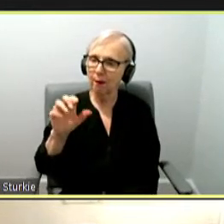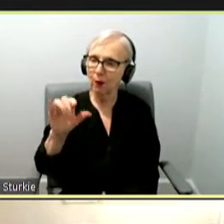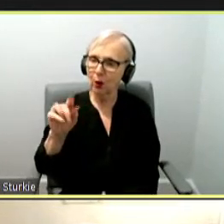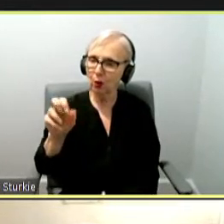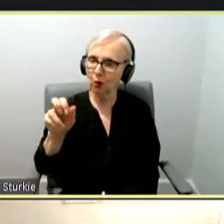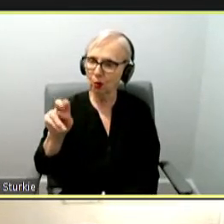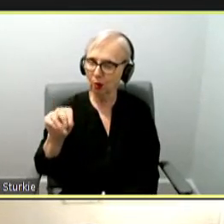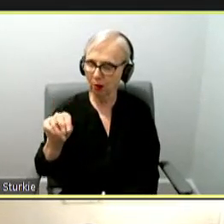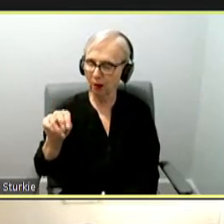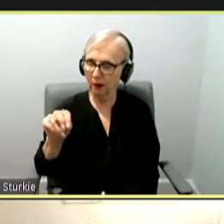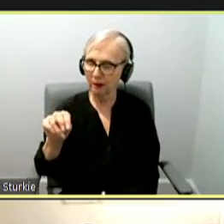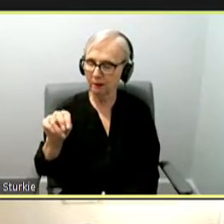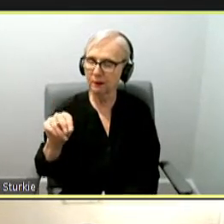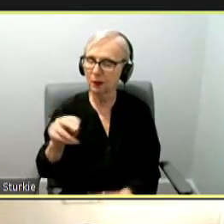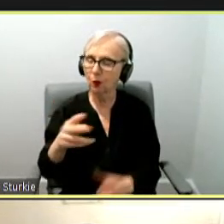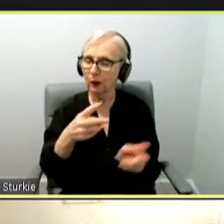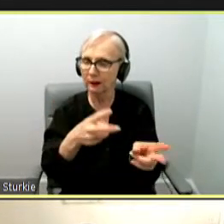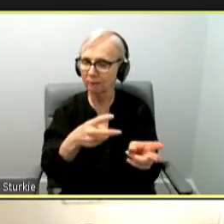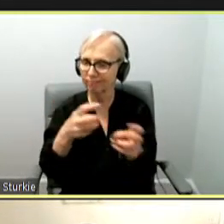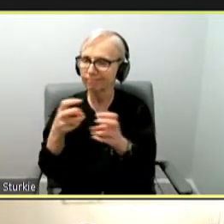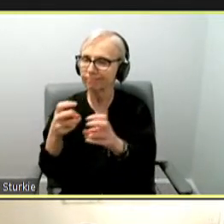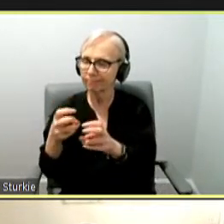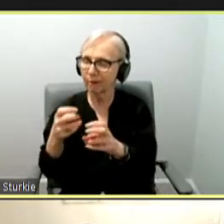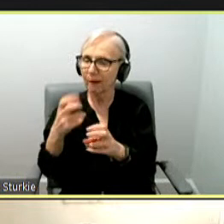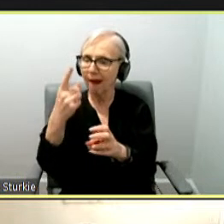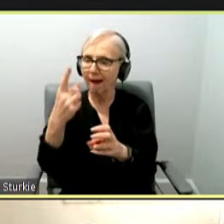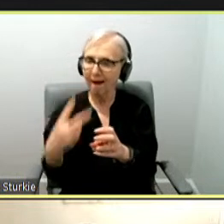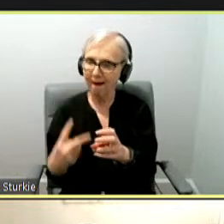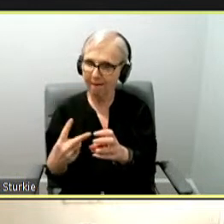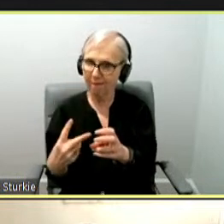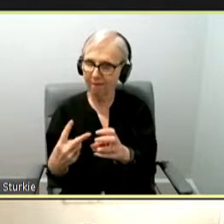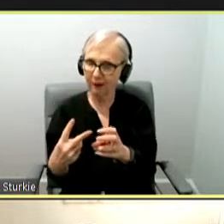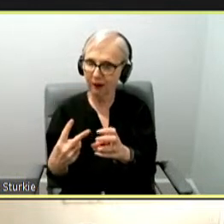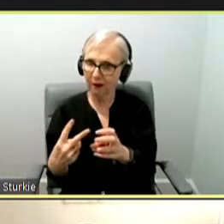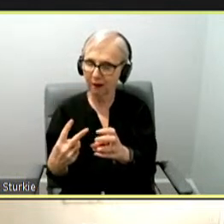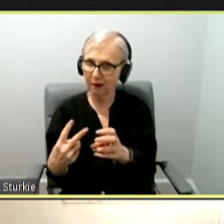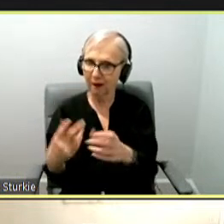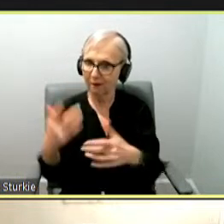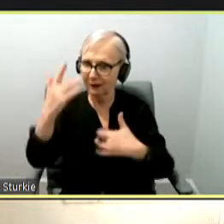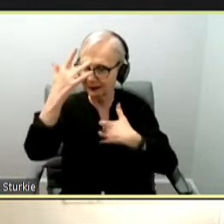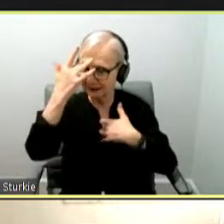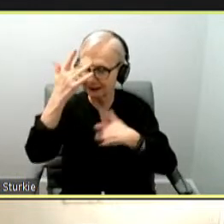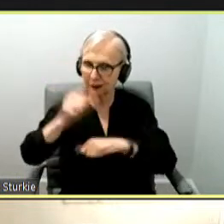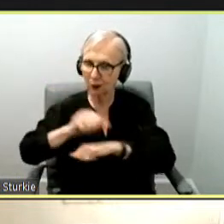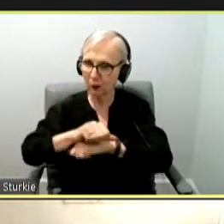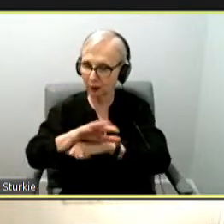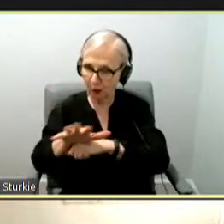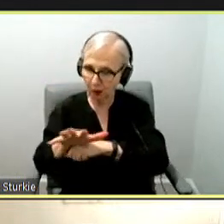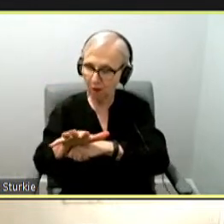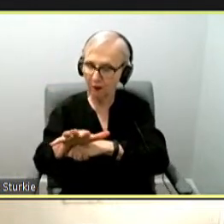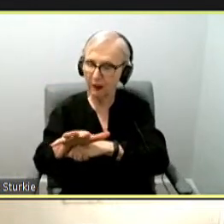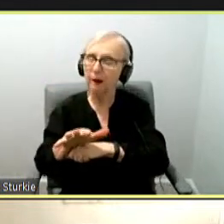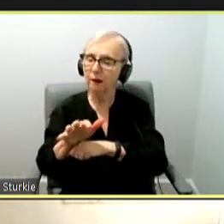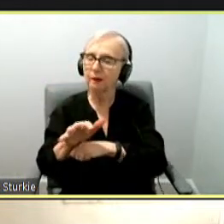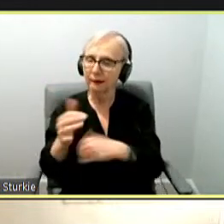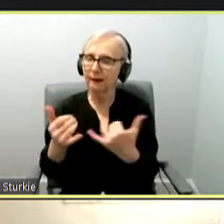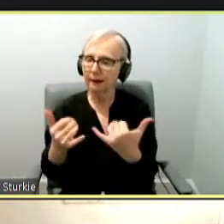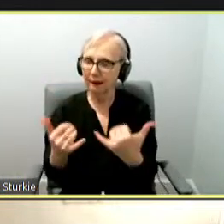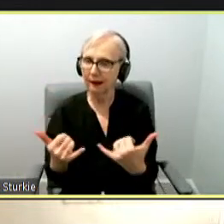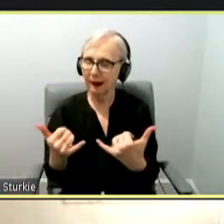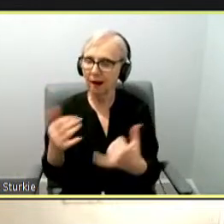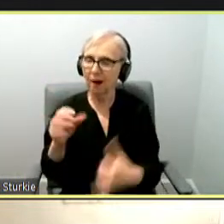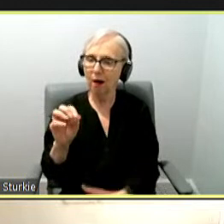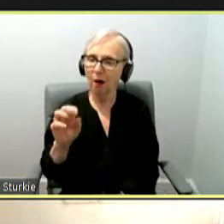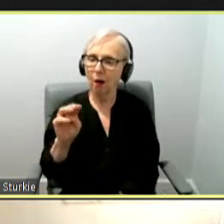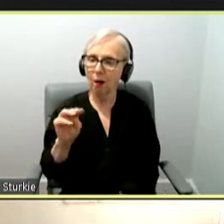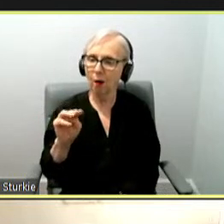So we could infer from this that potentially half of what we're seeing in the state, at least as of a couple of days ago, was potentially